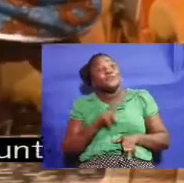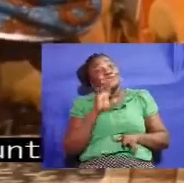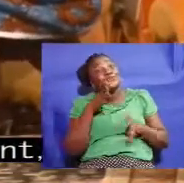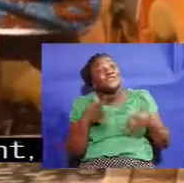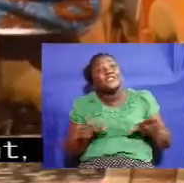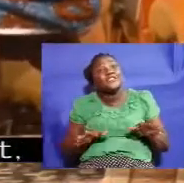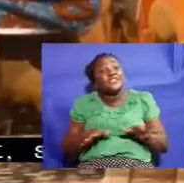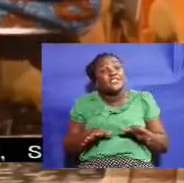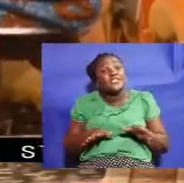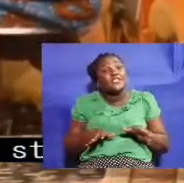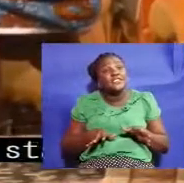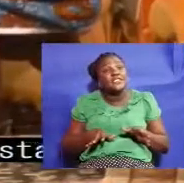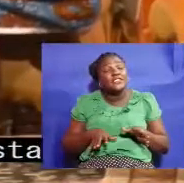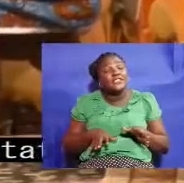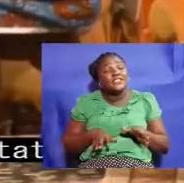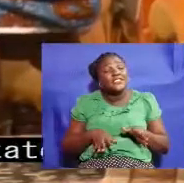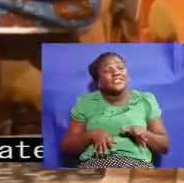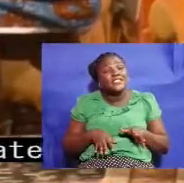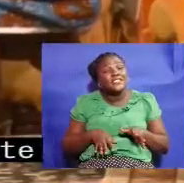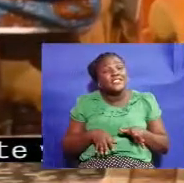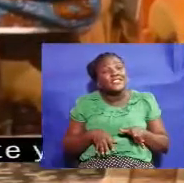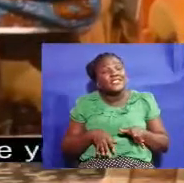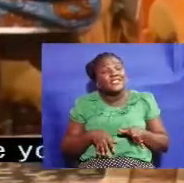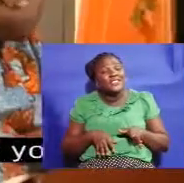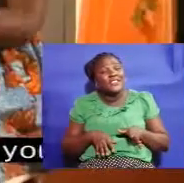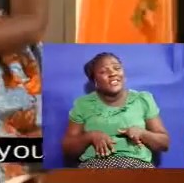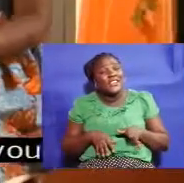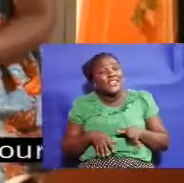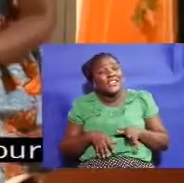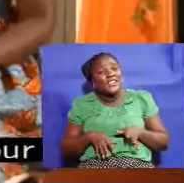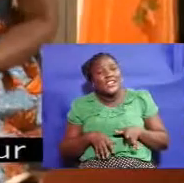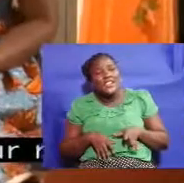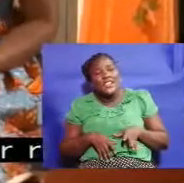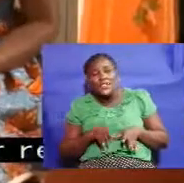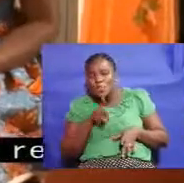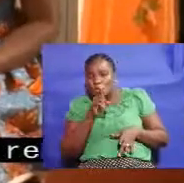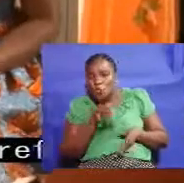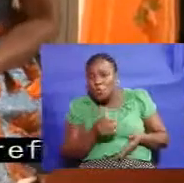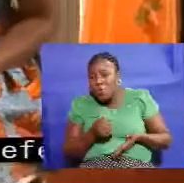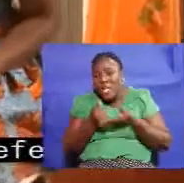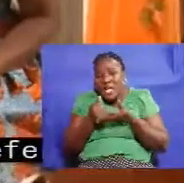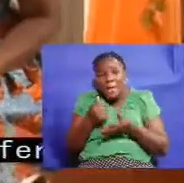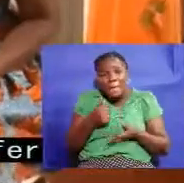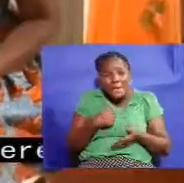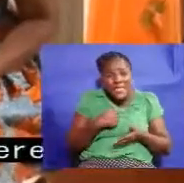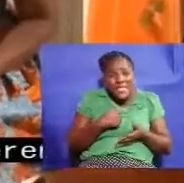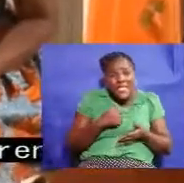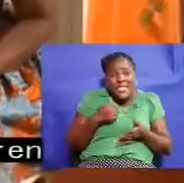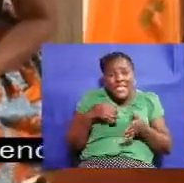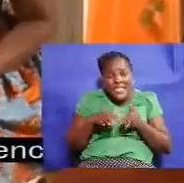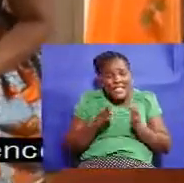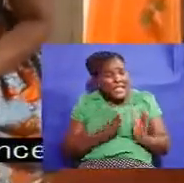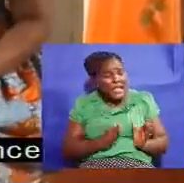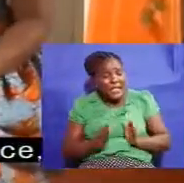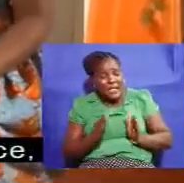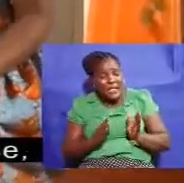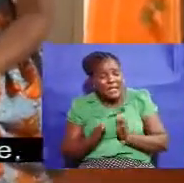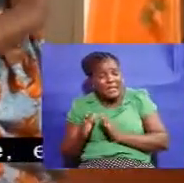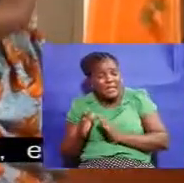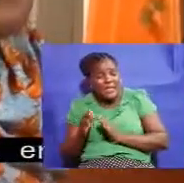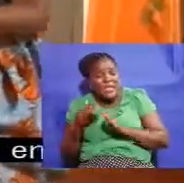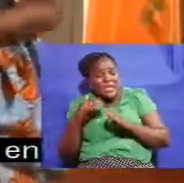arrangement for my wedding, or you leave me in peace. And why would I leave you in pieces? Why would I leave you in